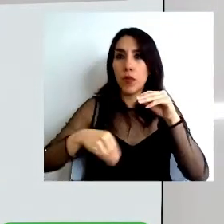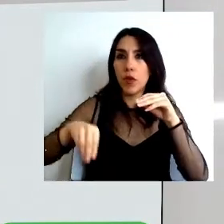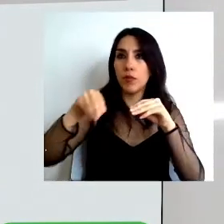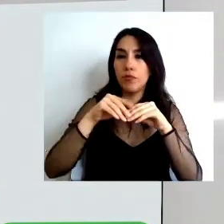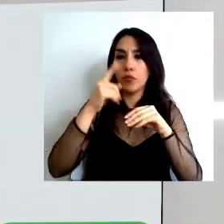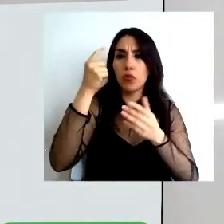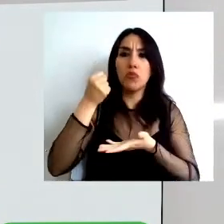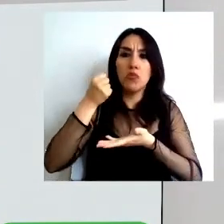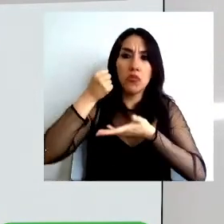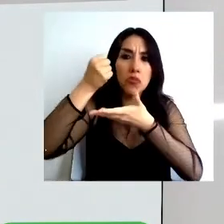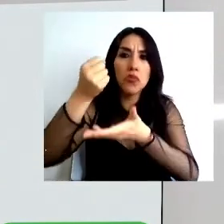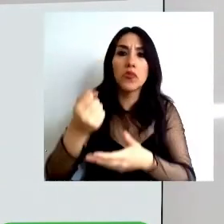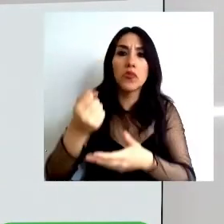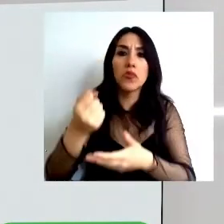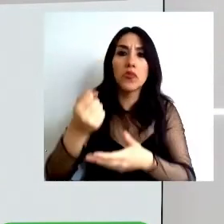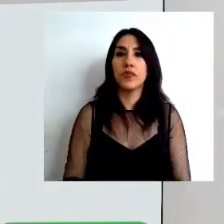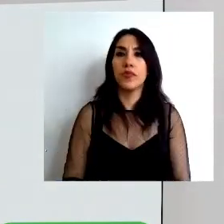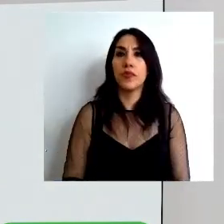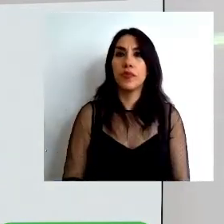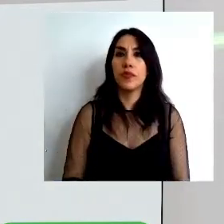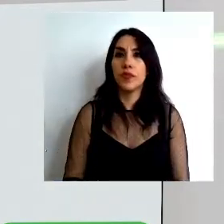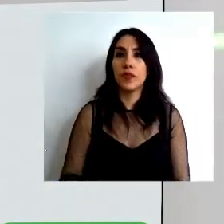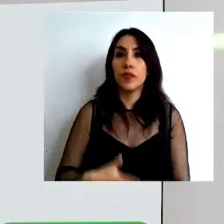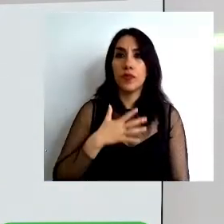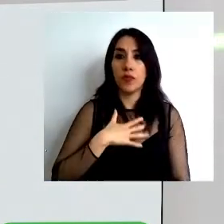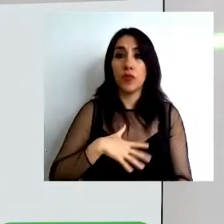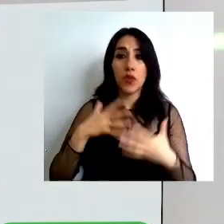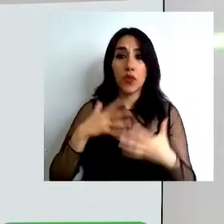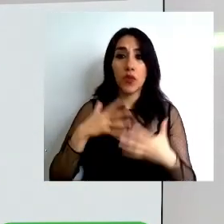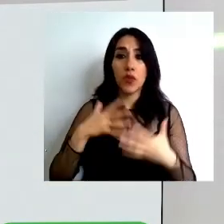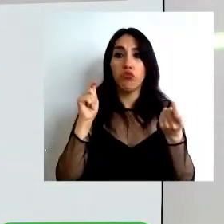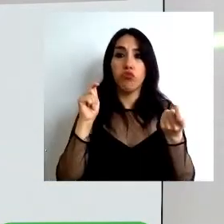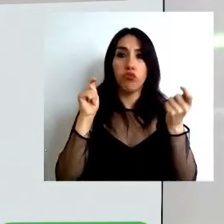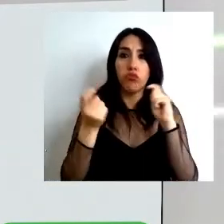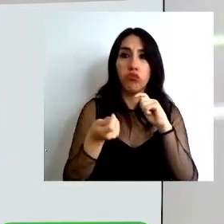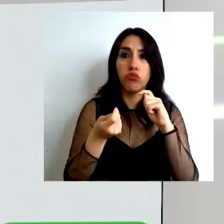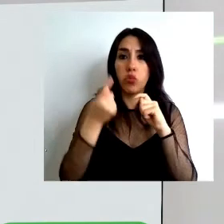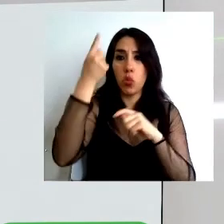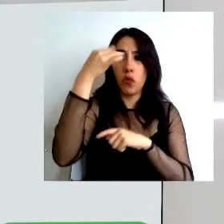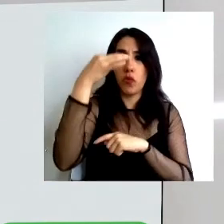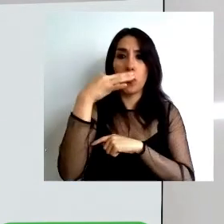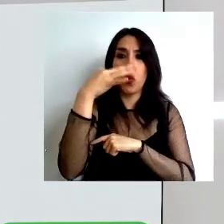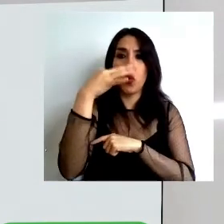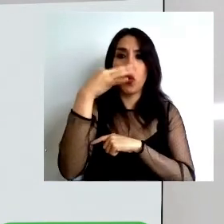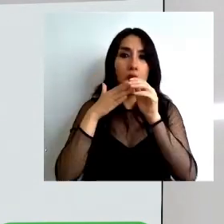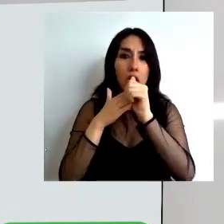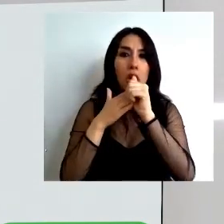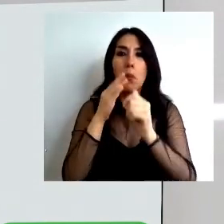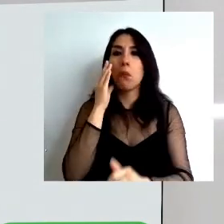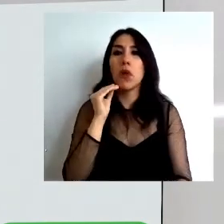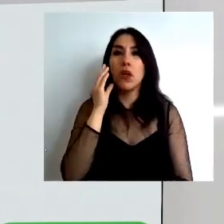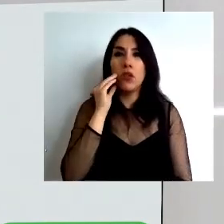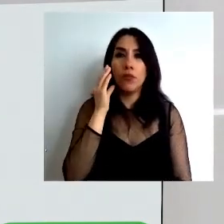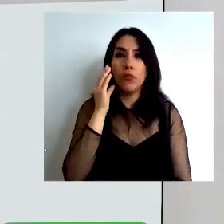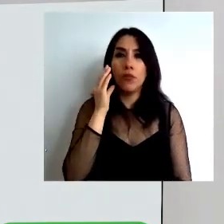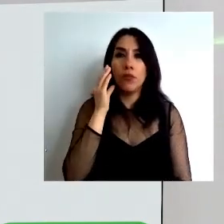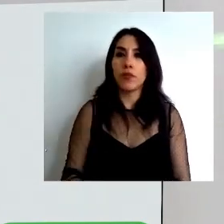field? What is it that you want to achieve when replicating?